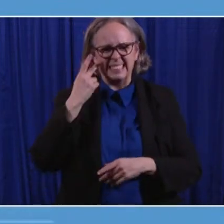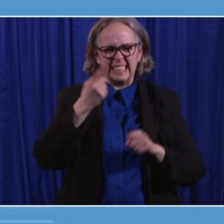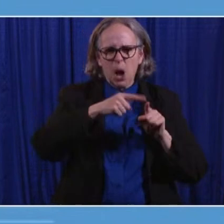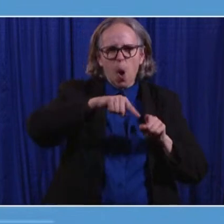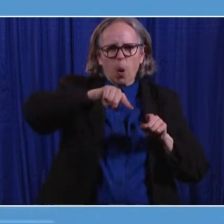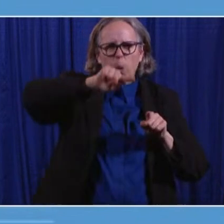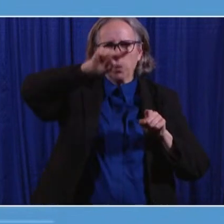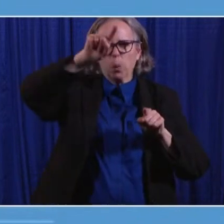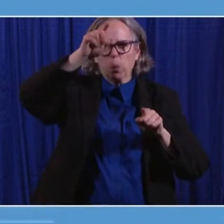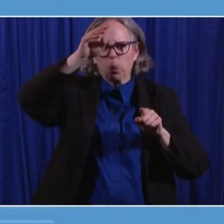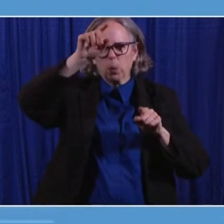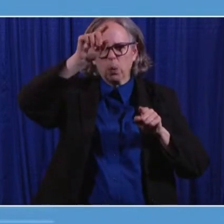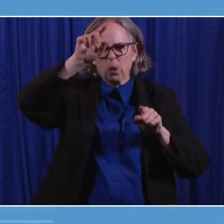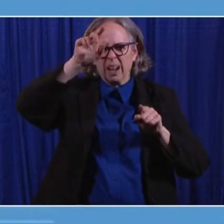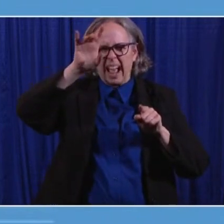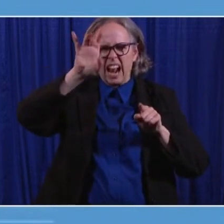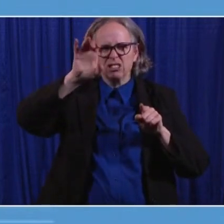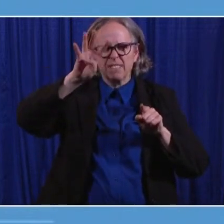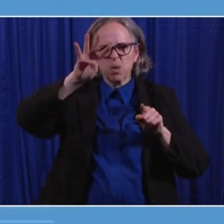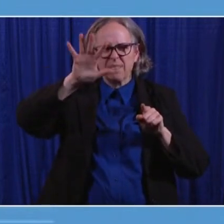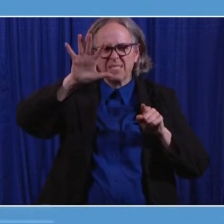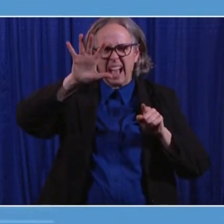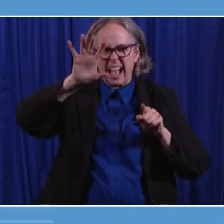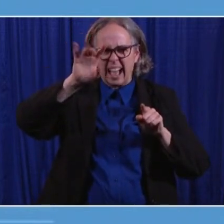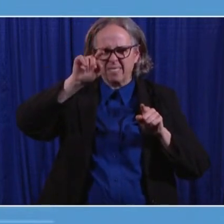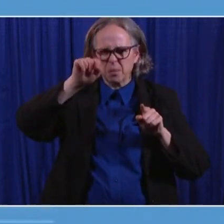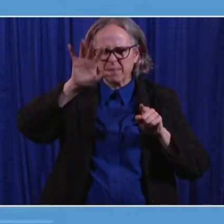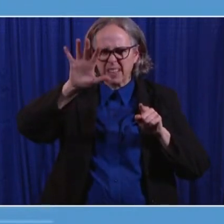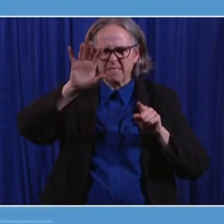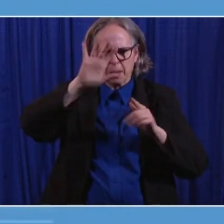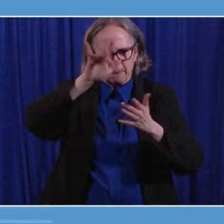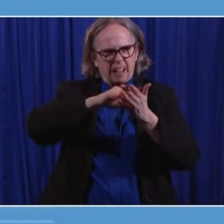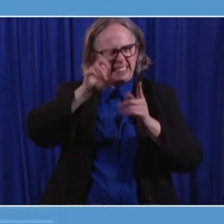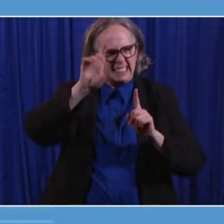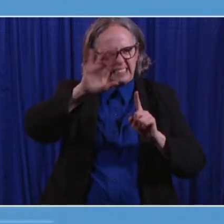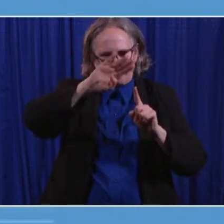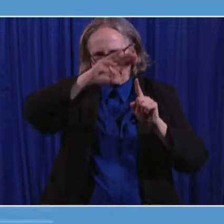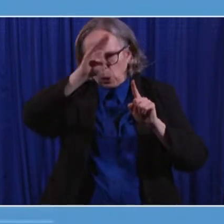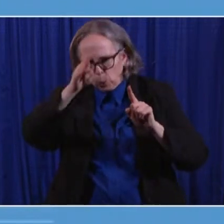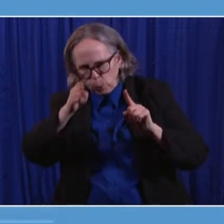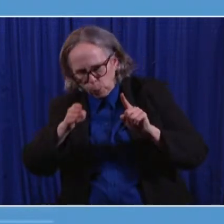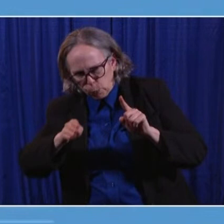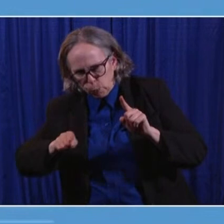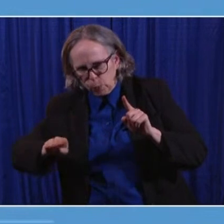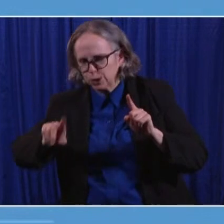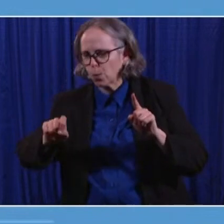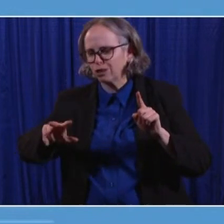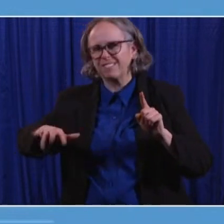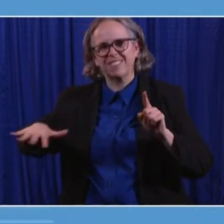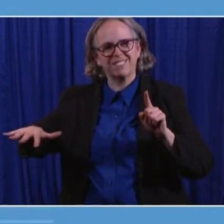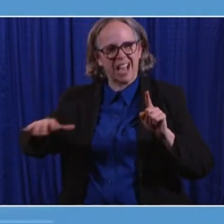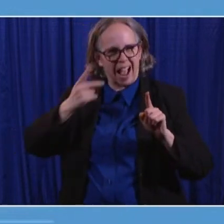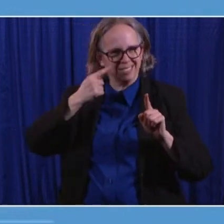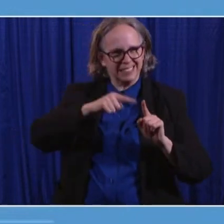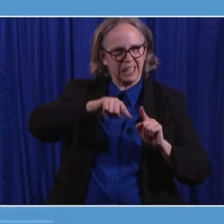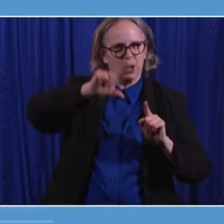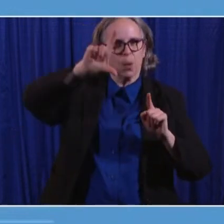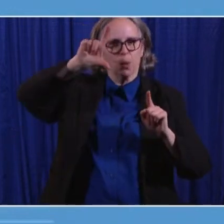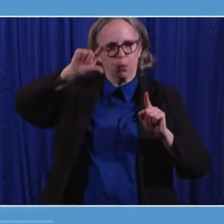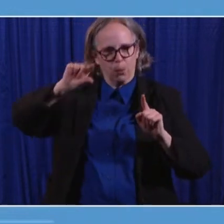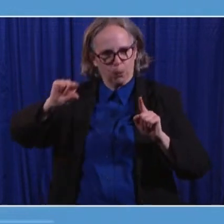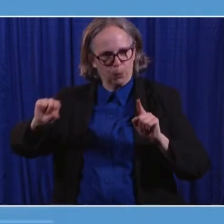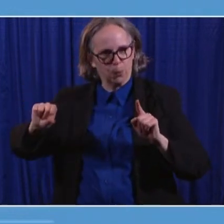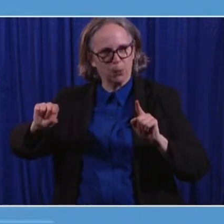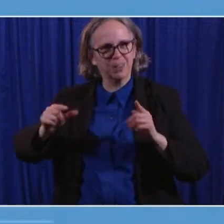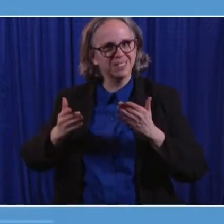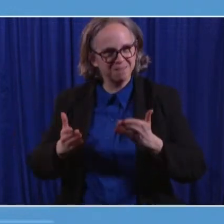in mid-December. Today we're at 155. And let me go through, Fran went through for me, pulled some